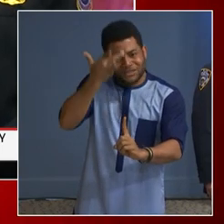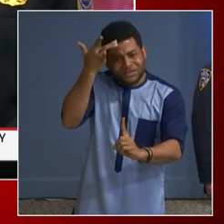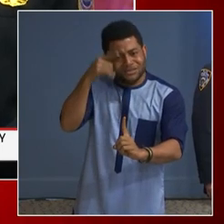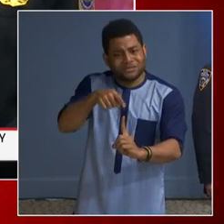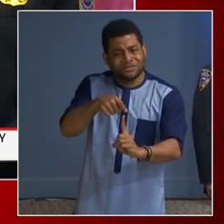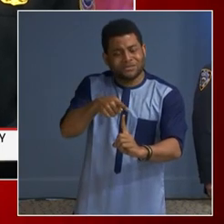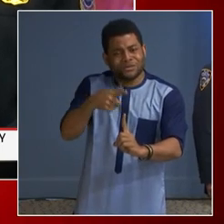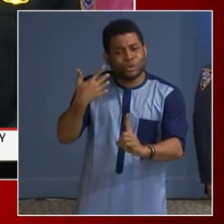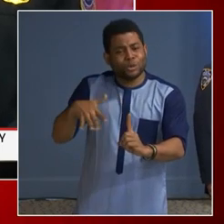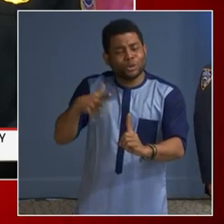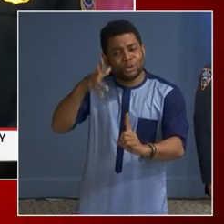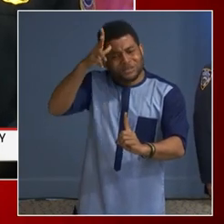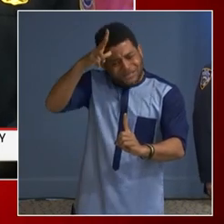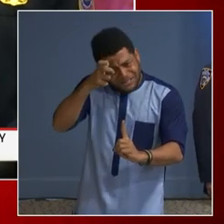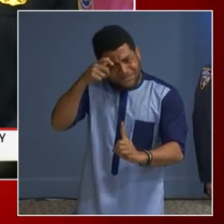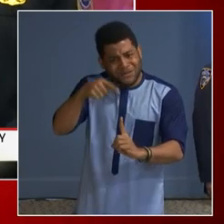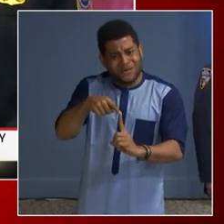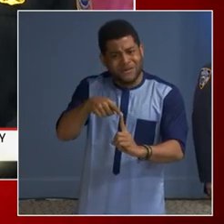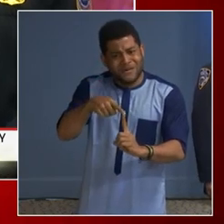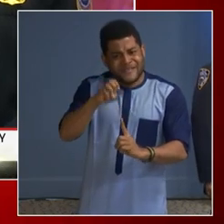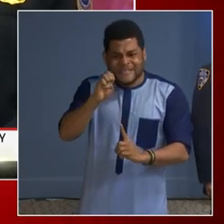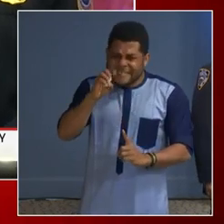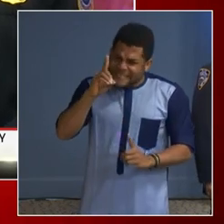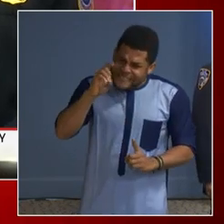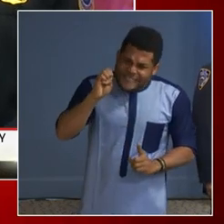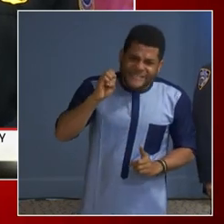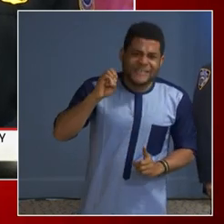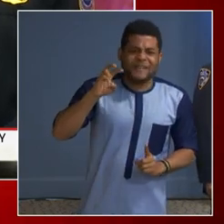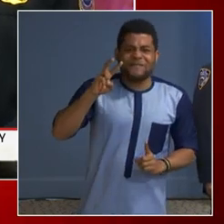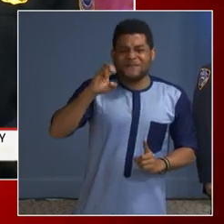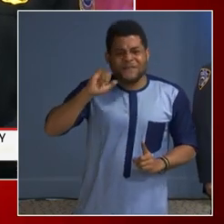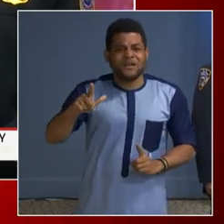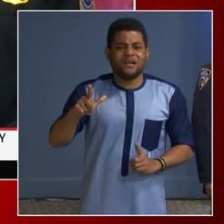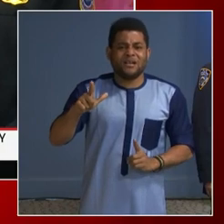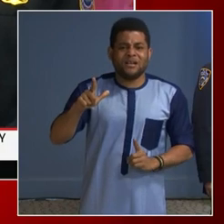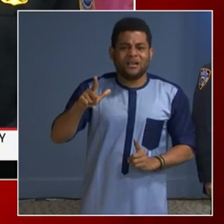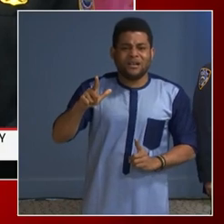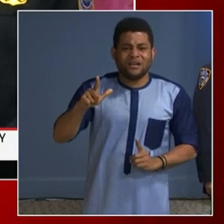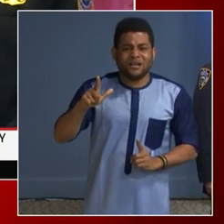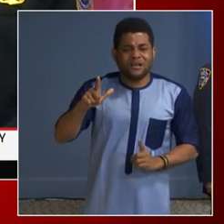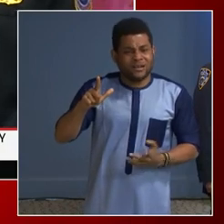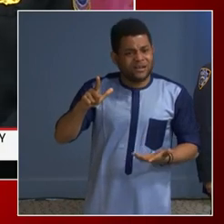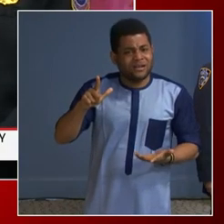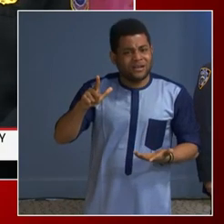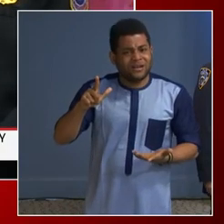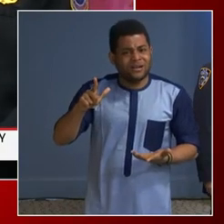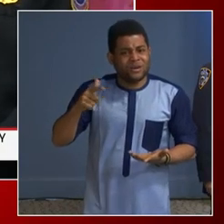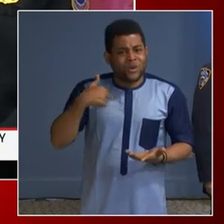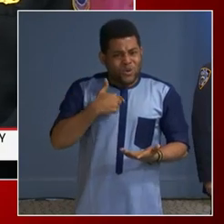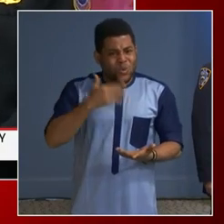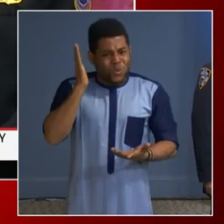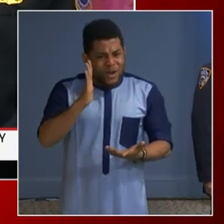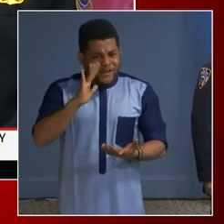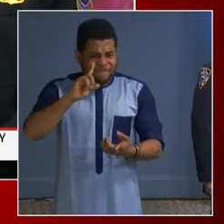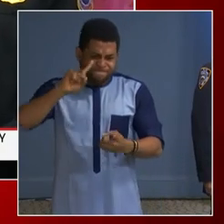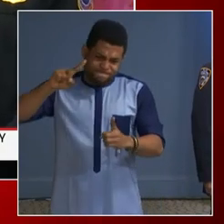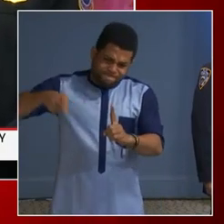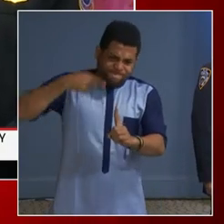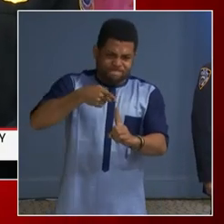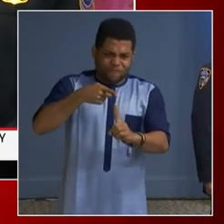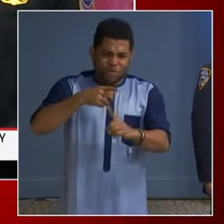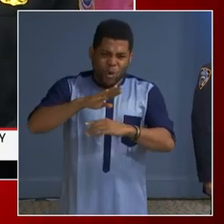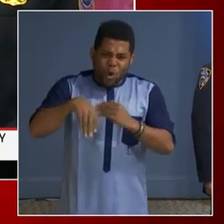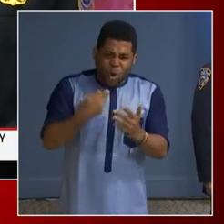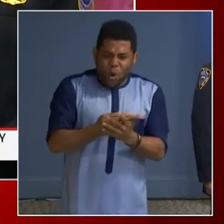and targeting people who are vulnerable. And we are going to use all of the resources that we have at